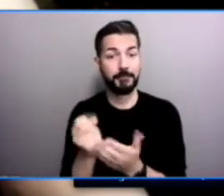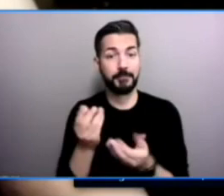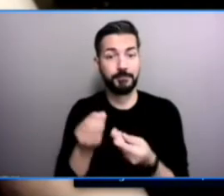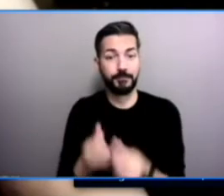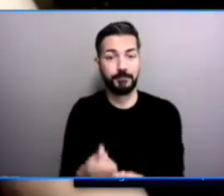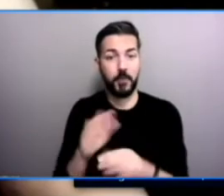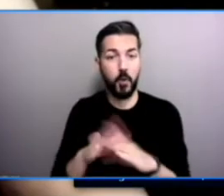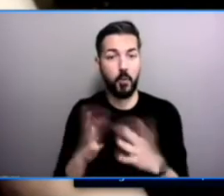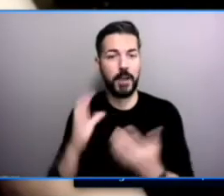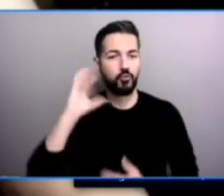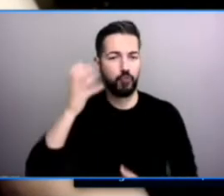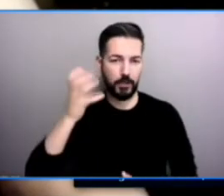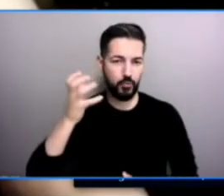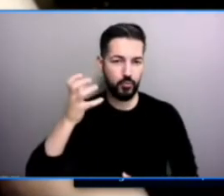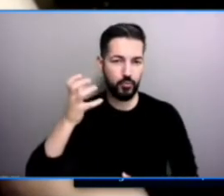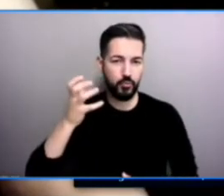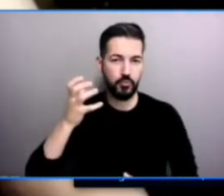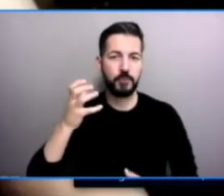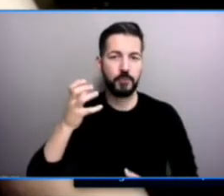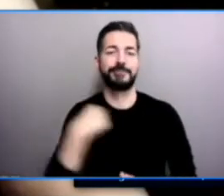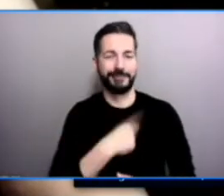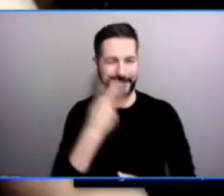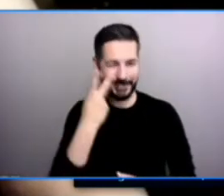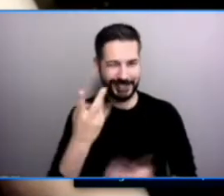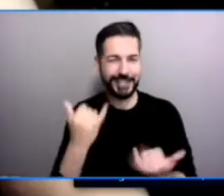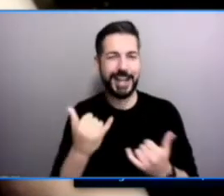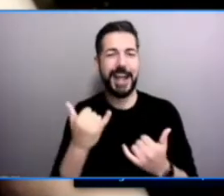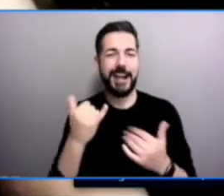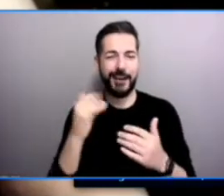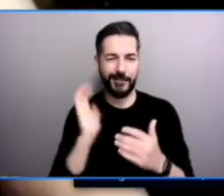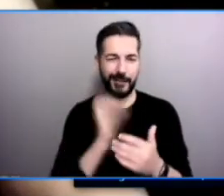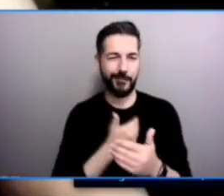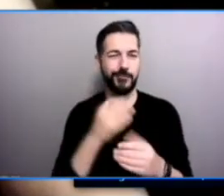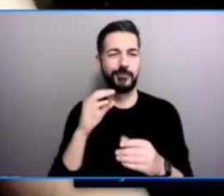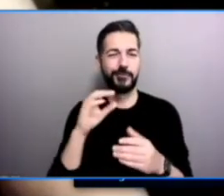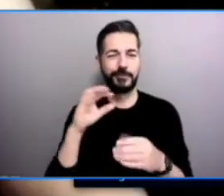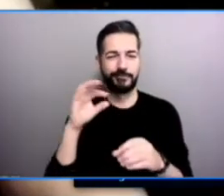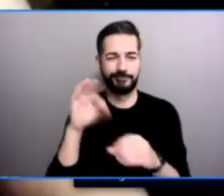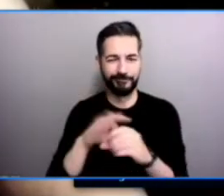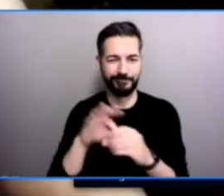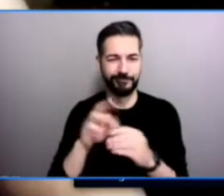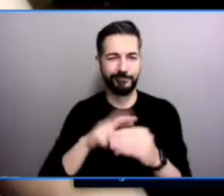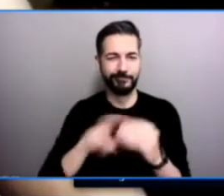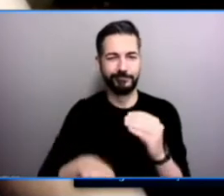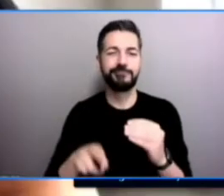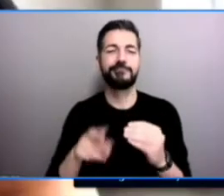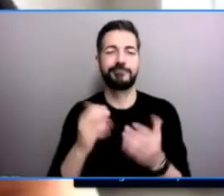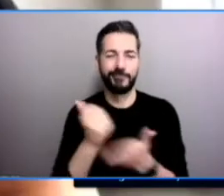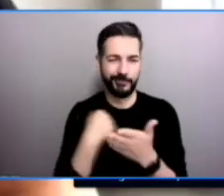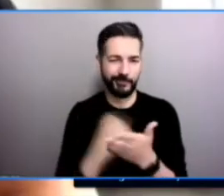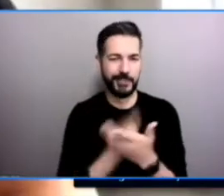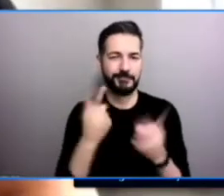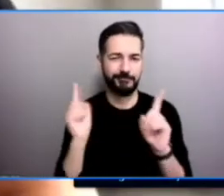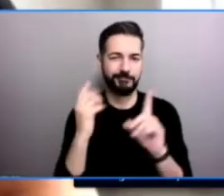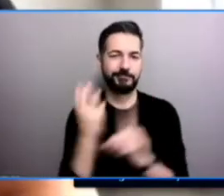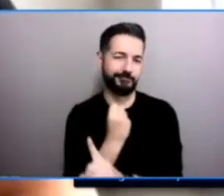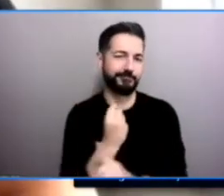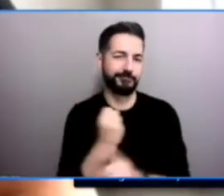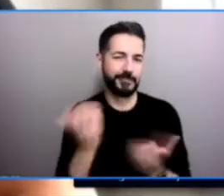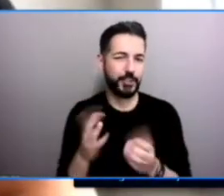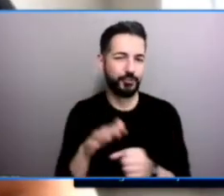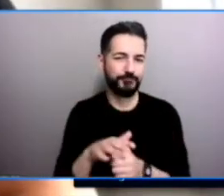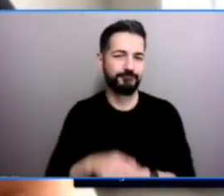into signature collection alone to even qualify for the ballot with the social distance protocols. So it definitely added an extra